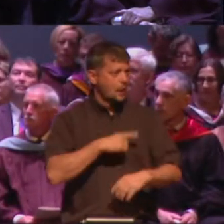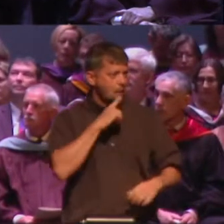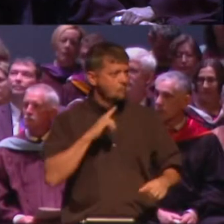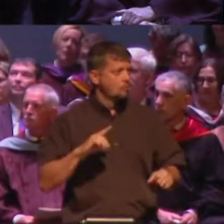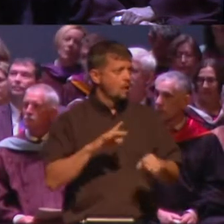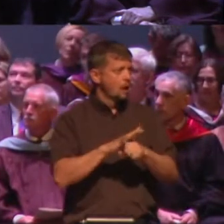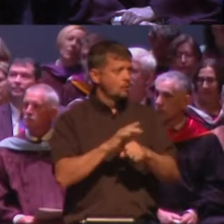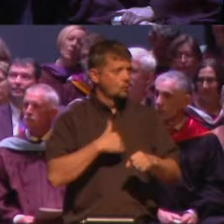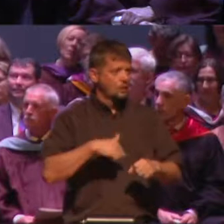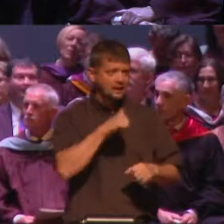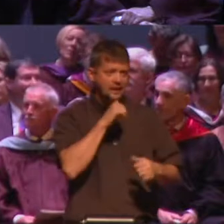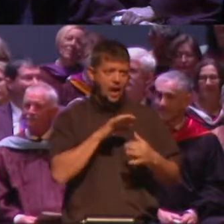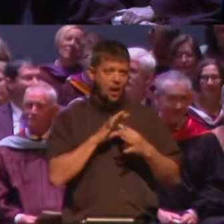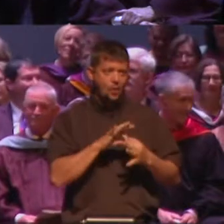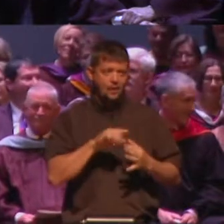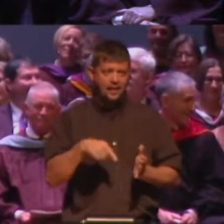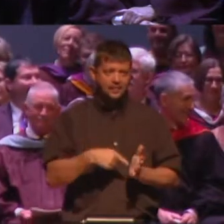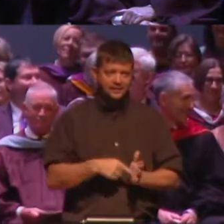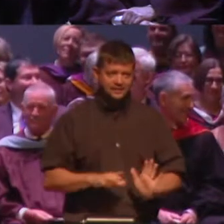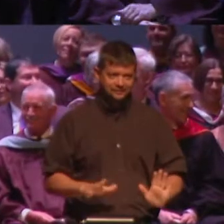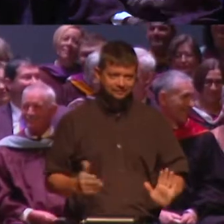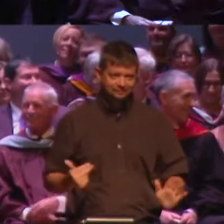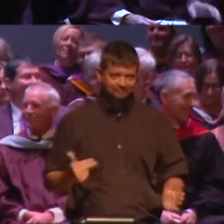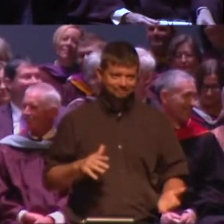not coordinate this.